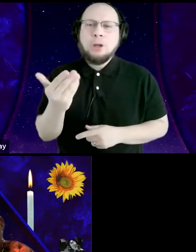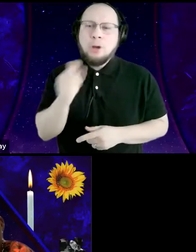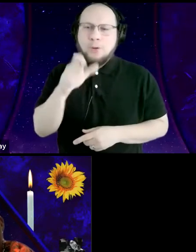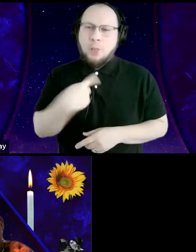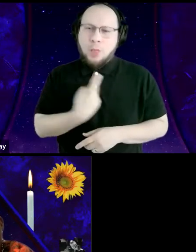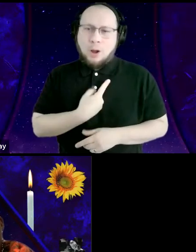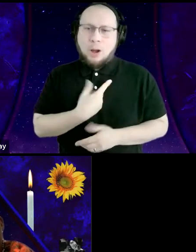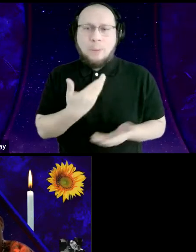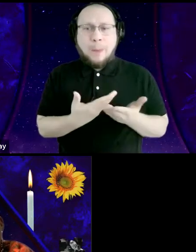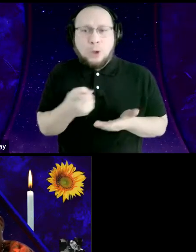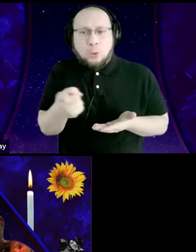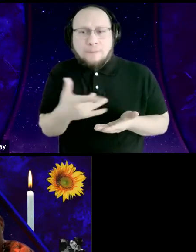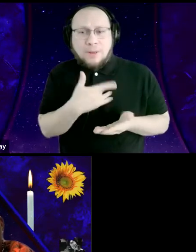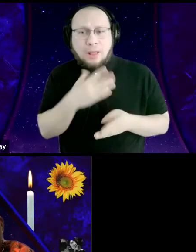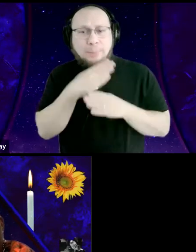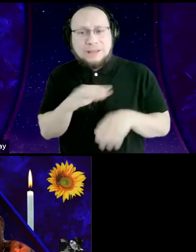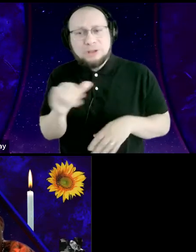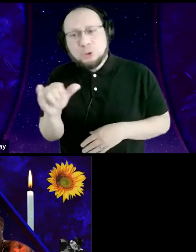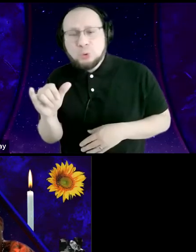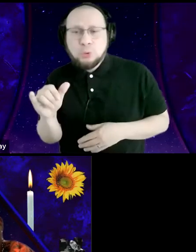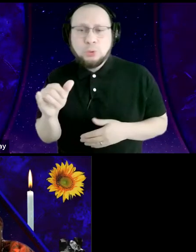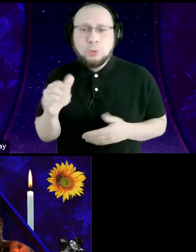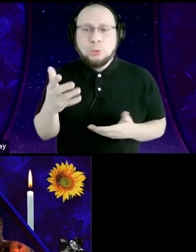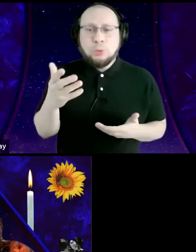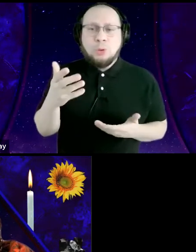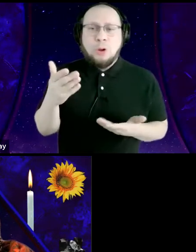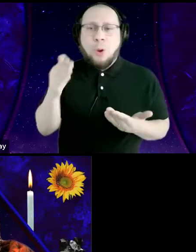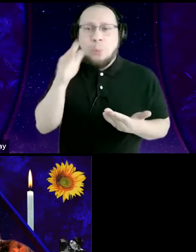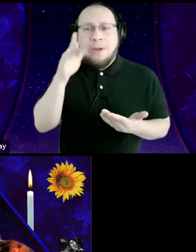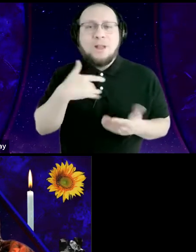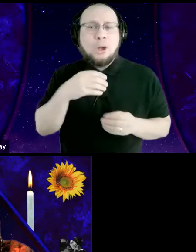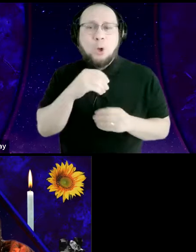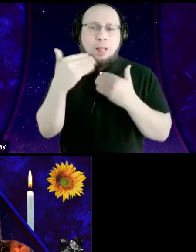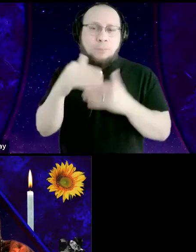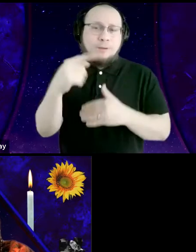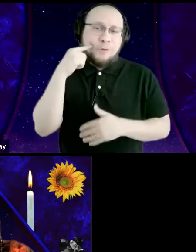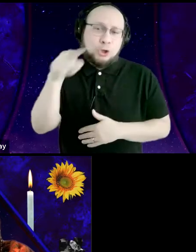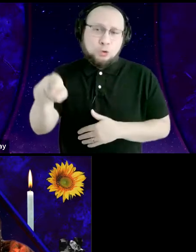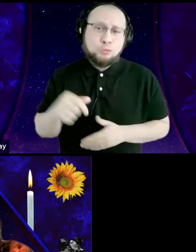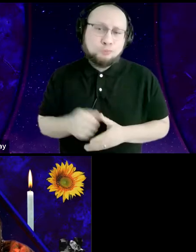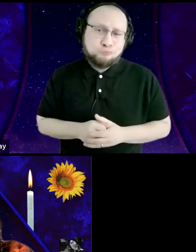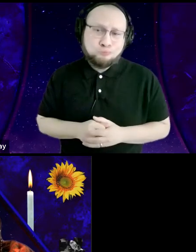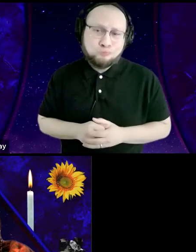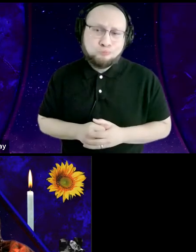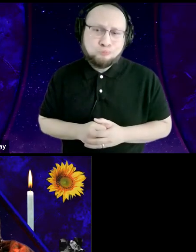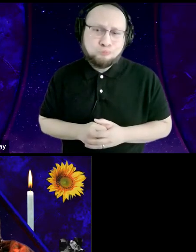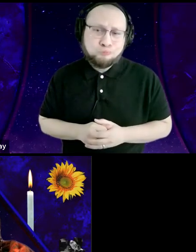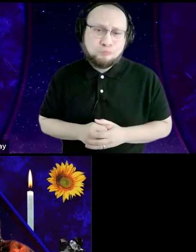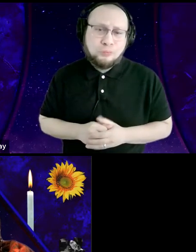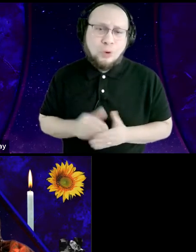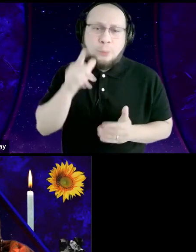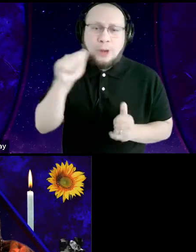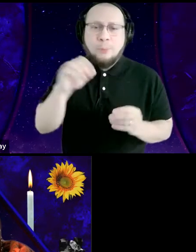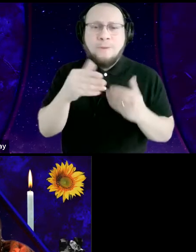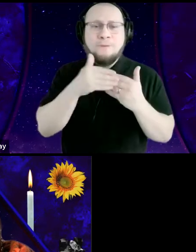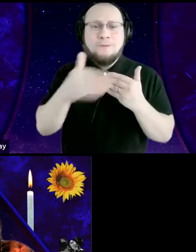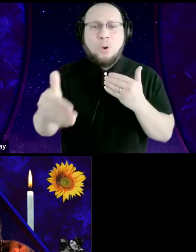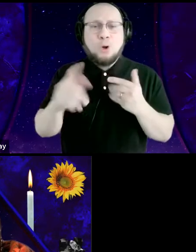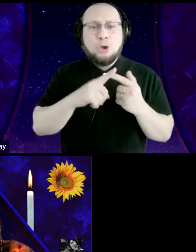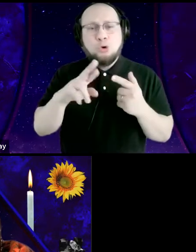that you can receive in like, in a way that feels not limited to you and as we move forward into